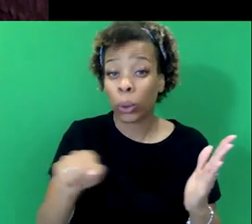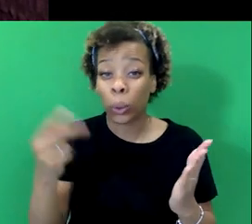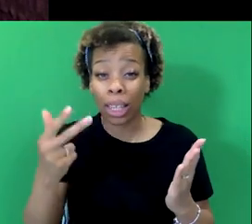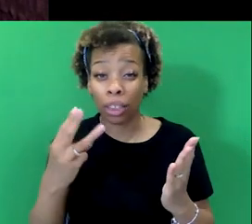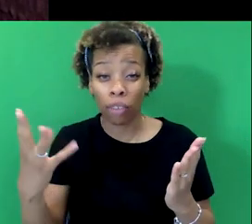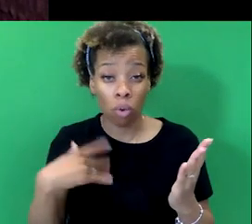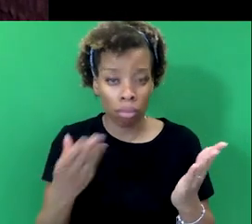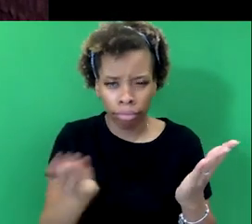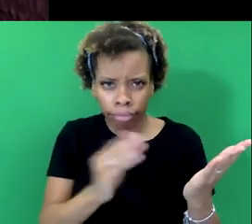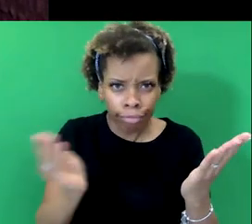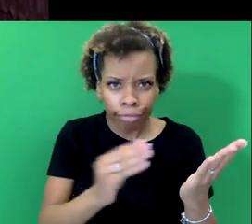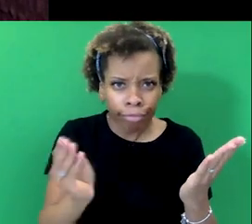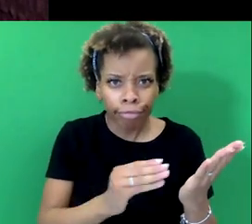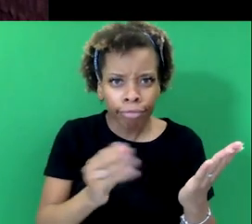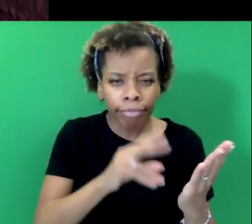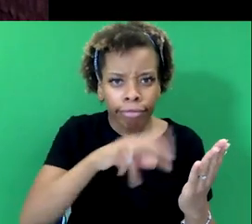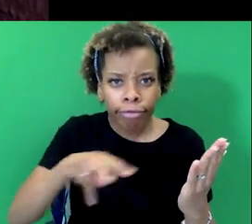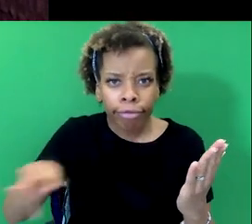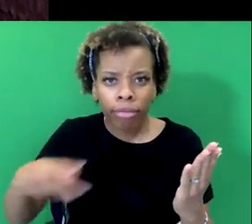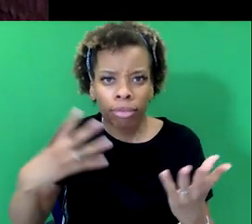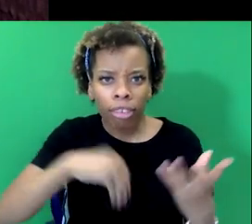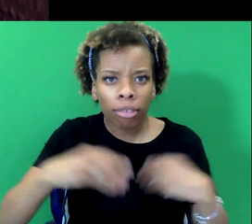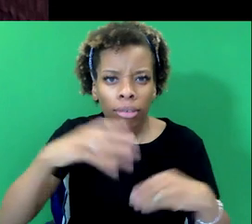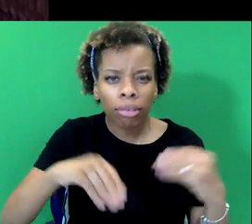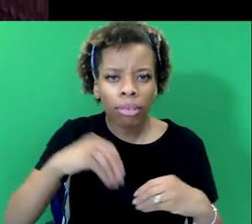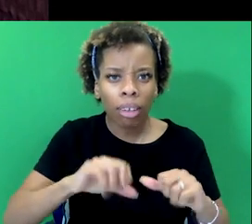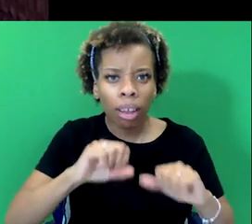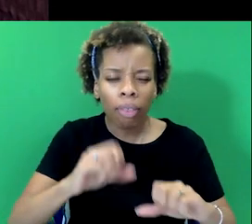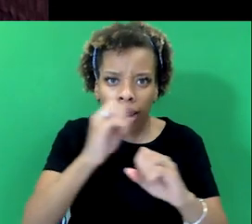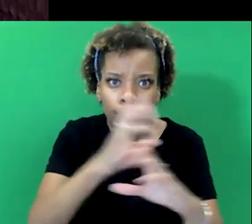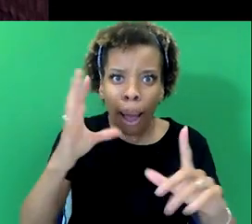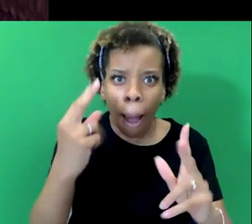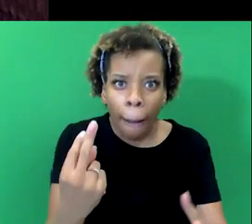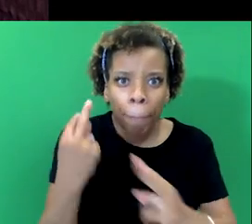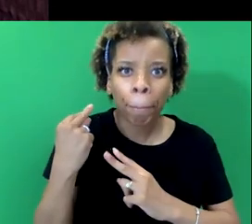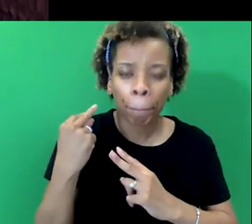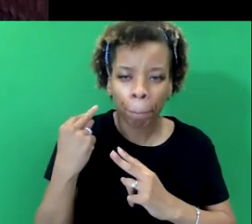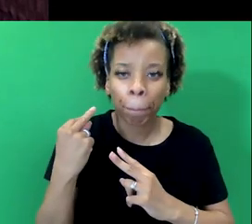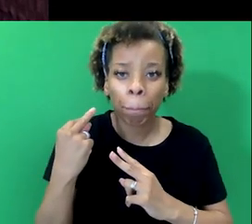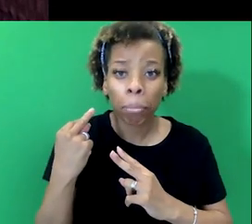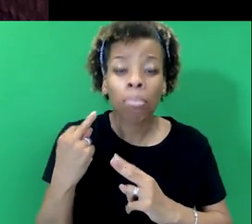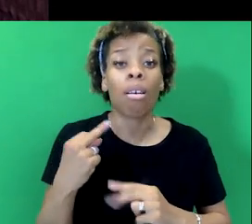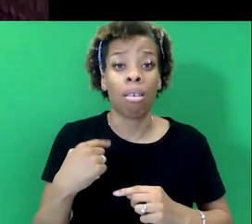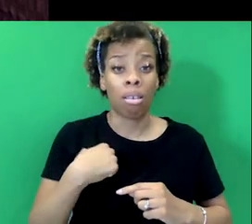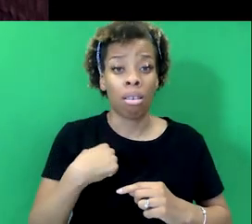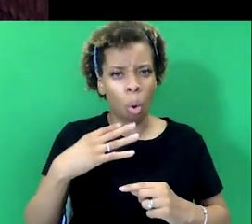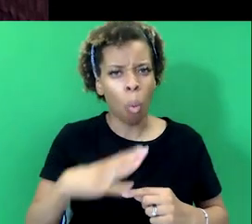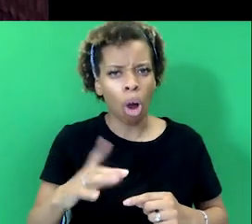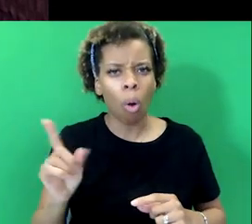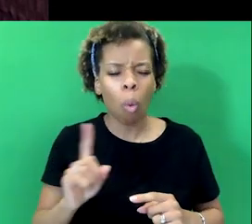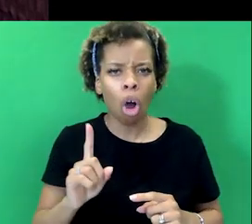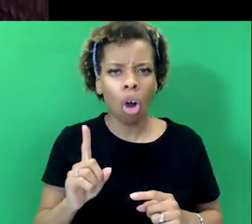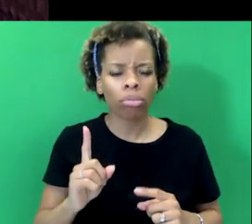only to get a real grasp of the time and the language, but to make sure that, you know, the